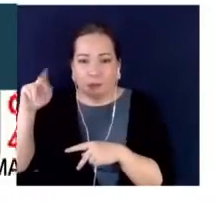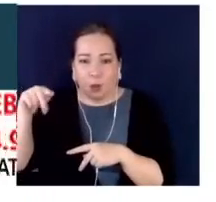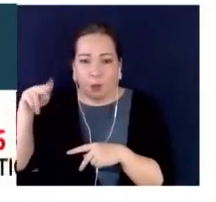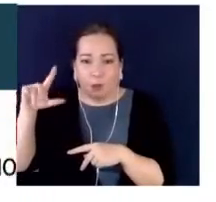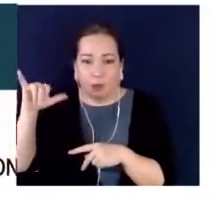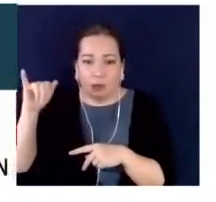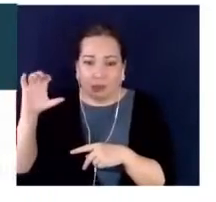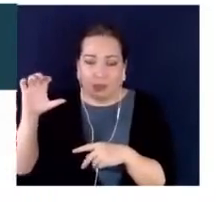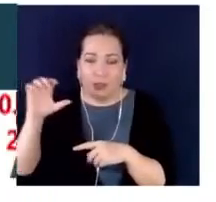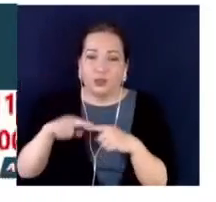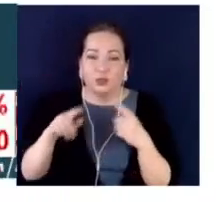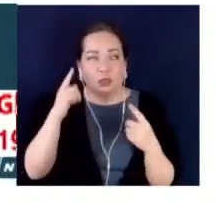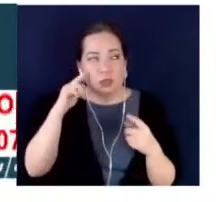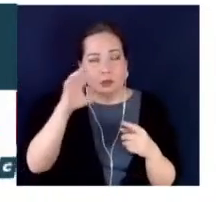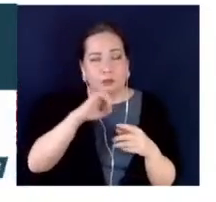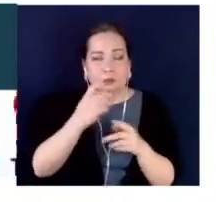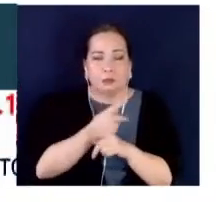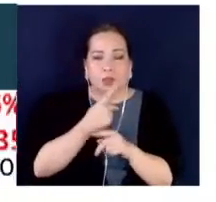our nurses